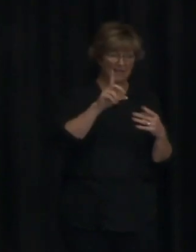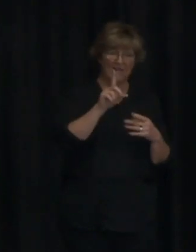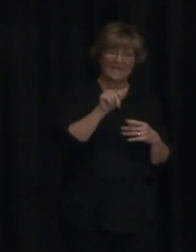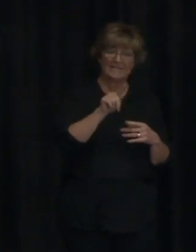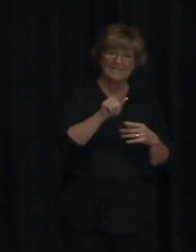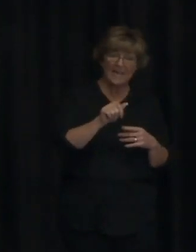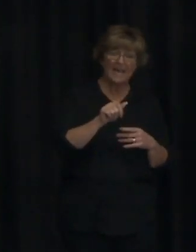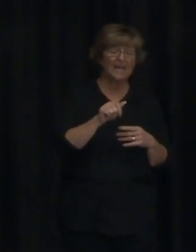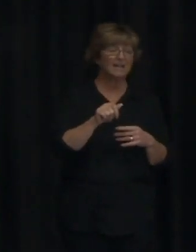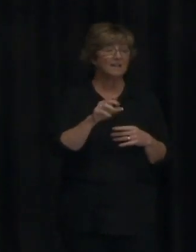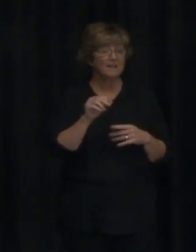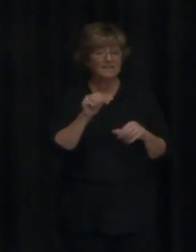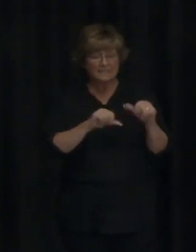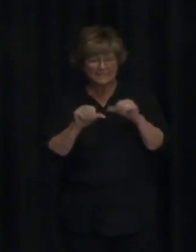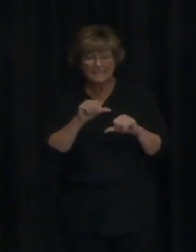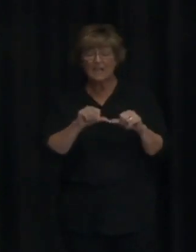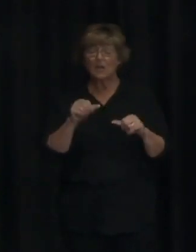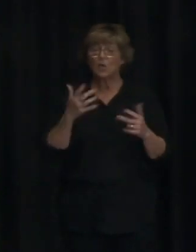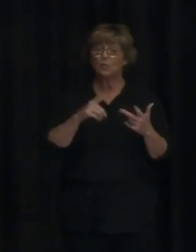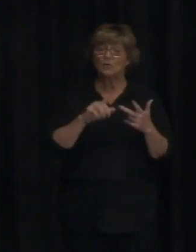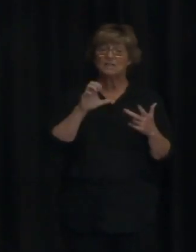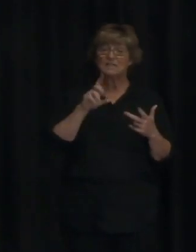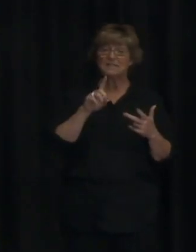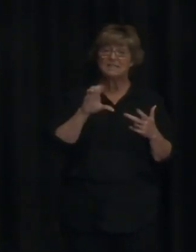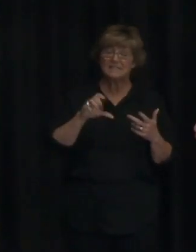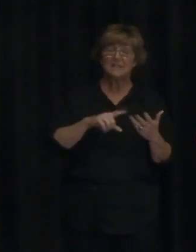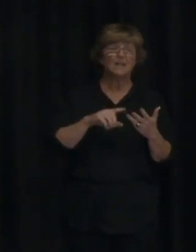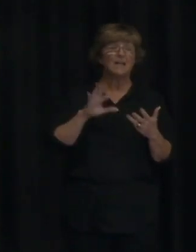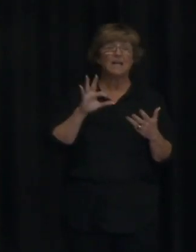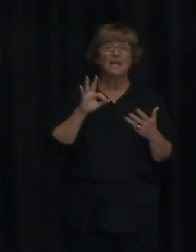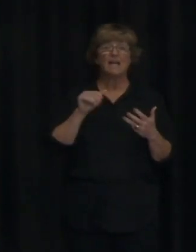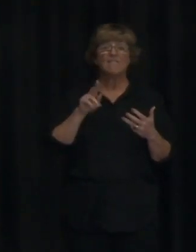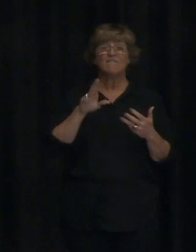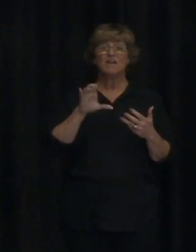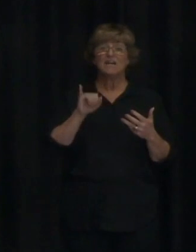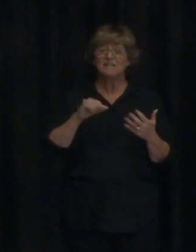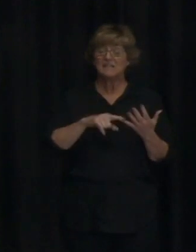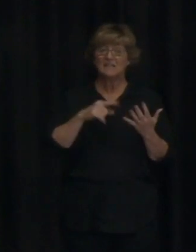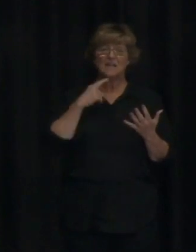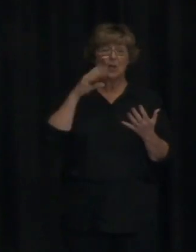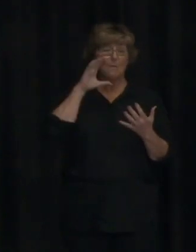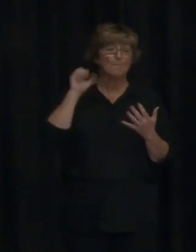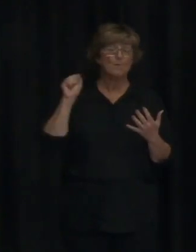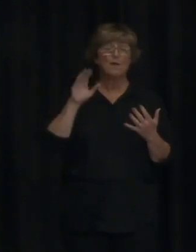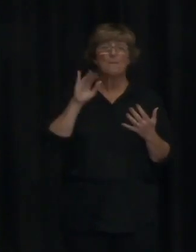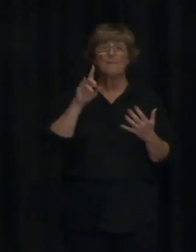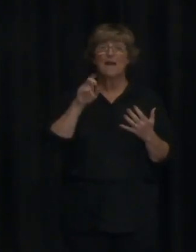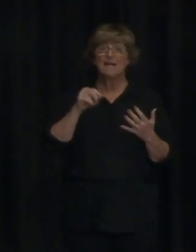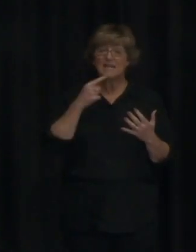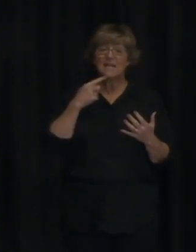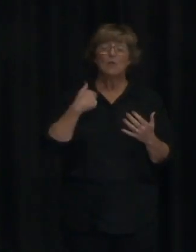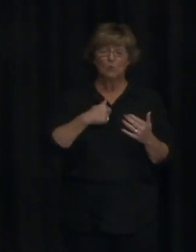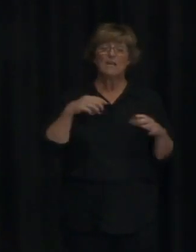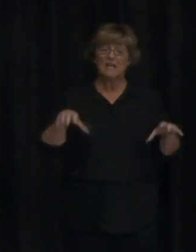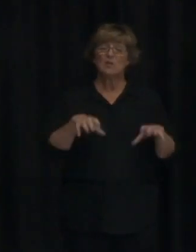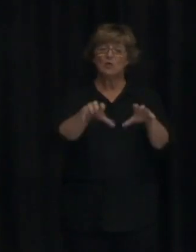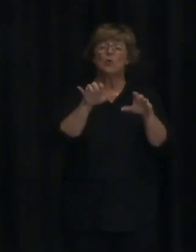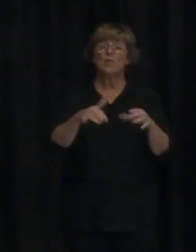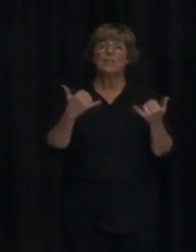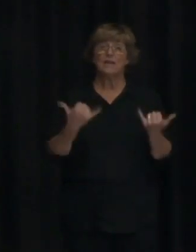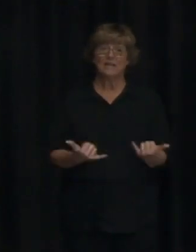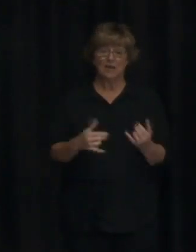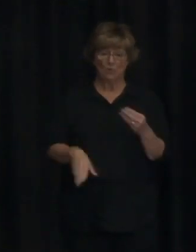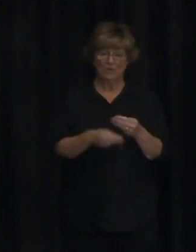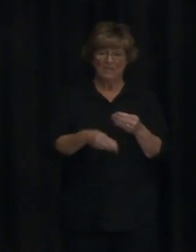believe what the CDC has been saying. We believe what Dr. Fauci has been saying and President Biden has been saying. We believe that we can do this. And now with